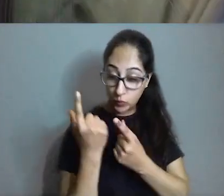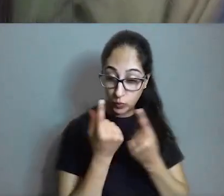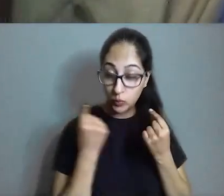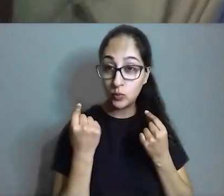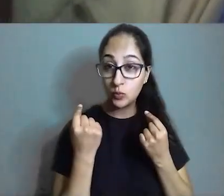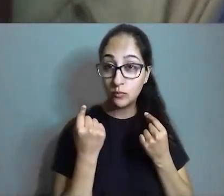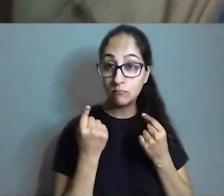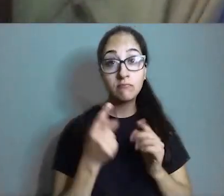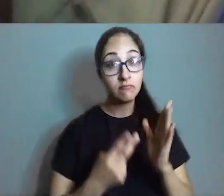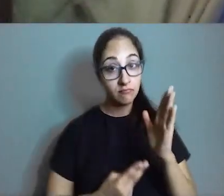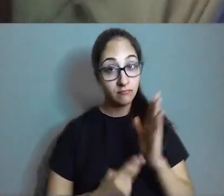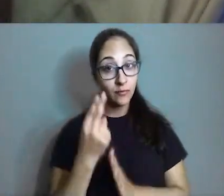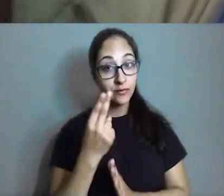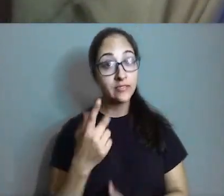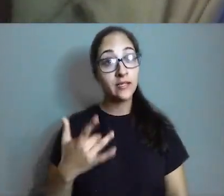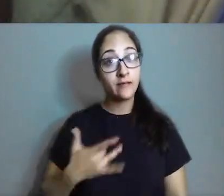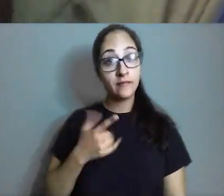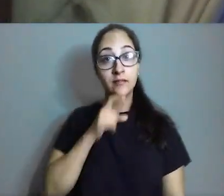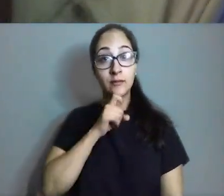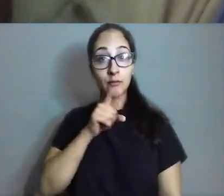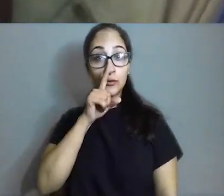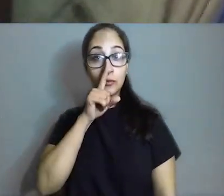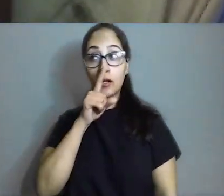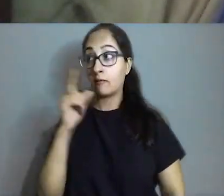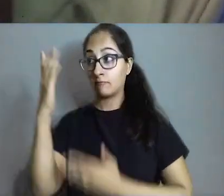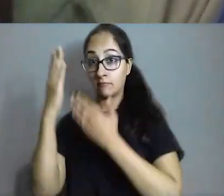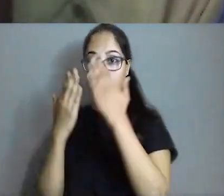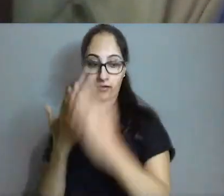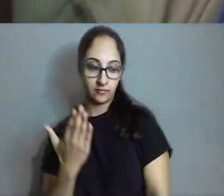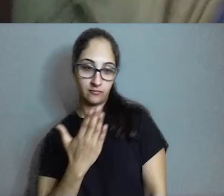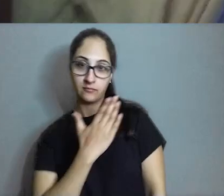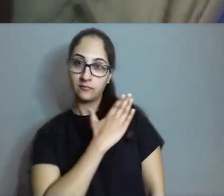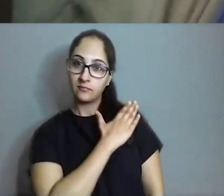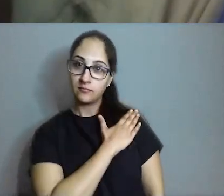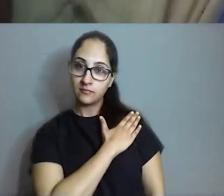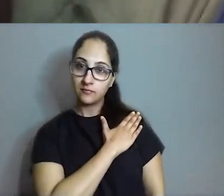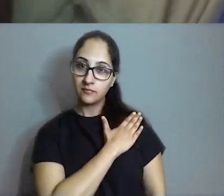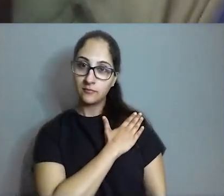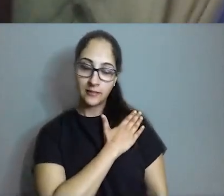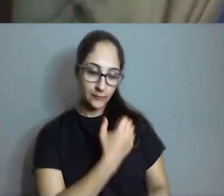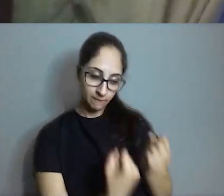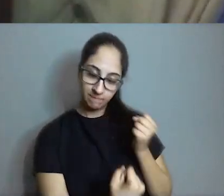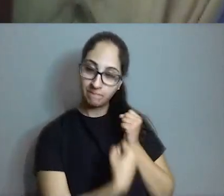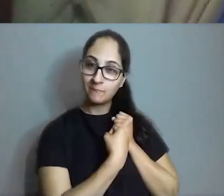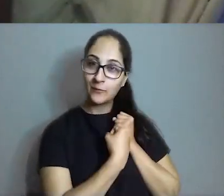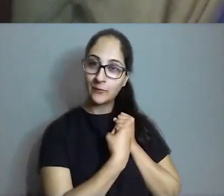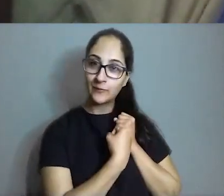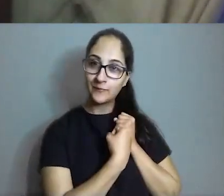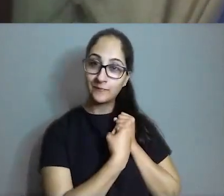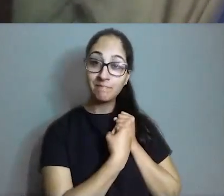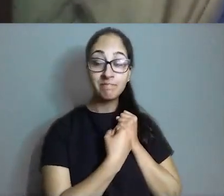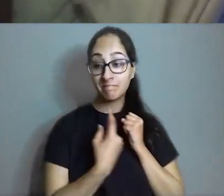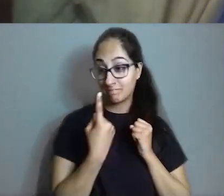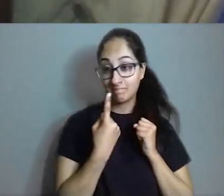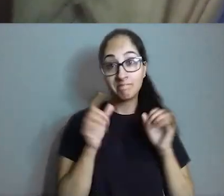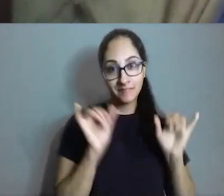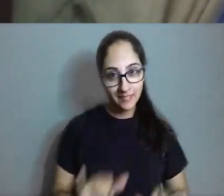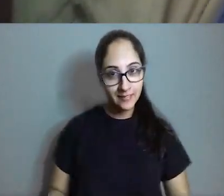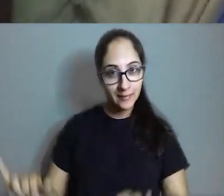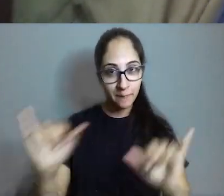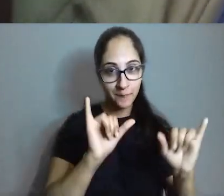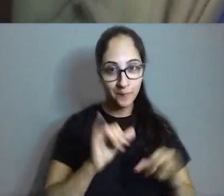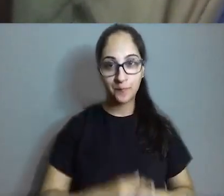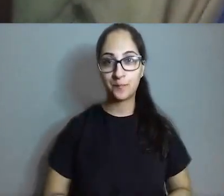through the beautiful exercises in trying to get this music together. And there were so many moments during